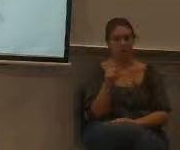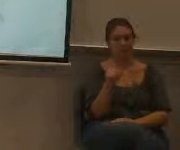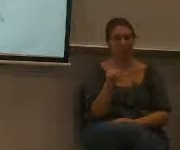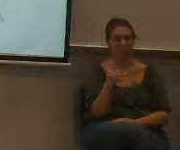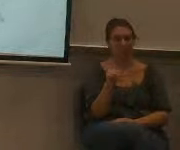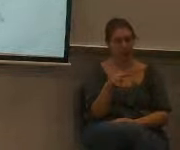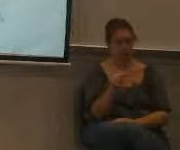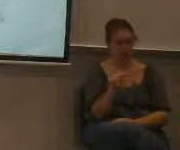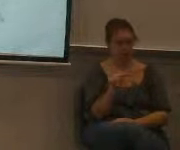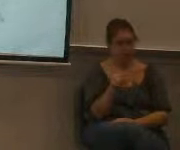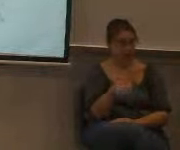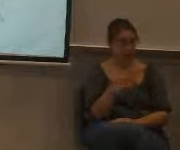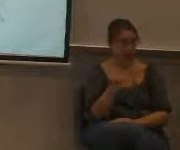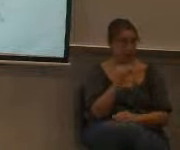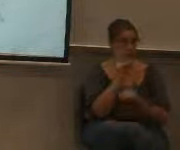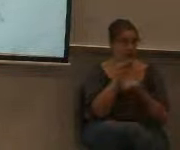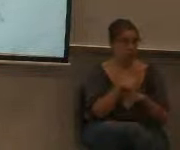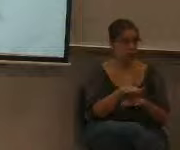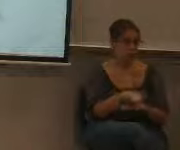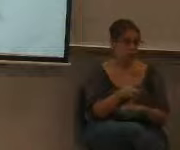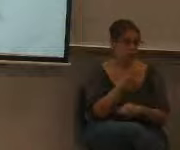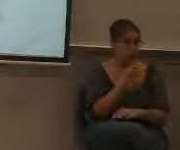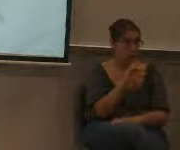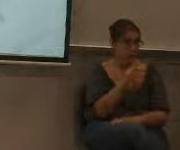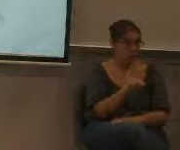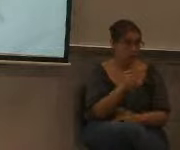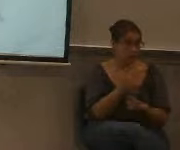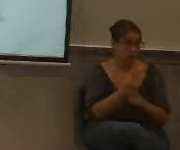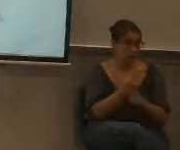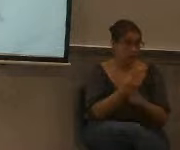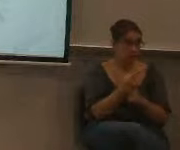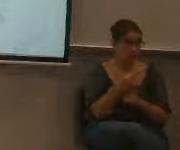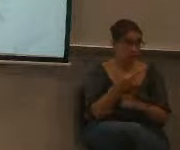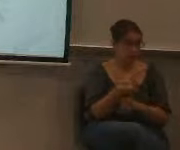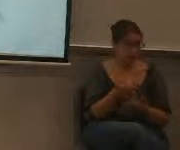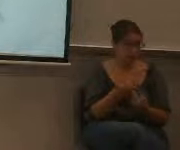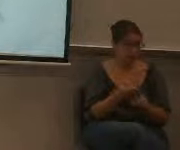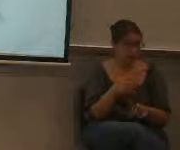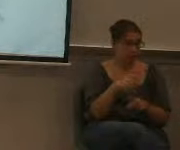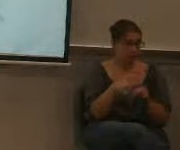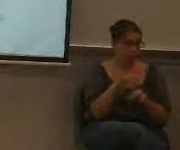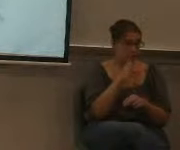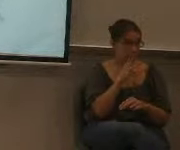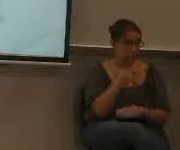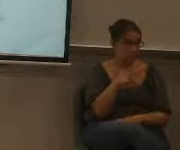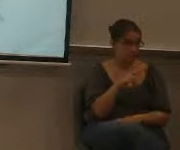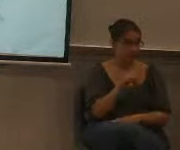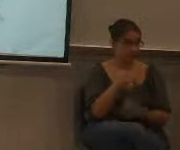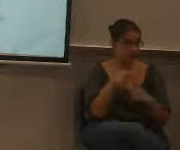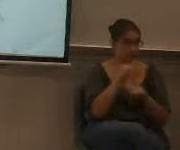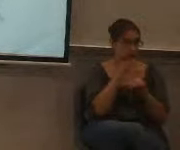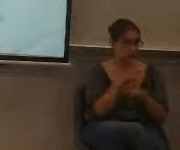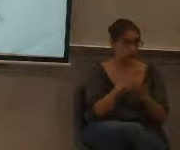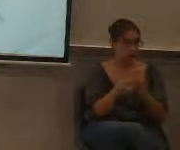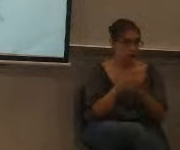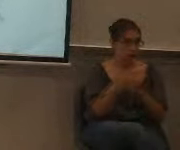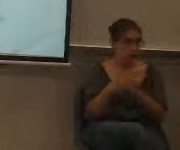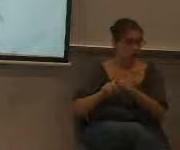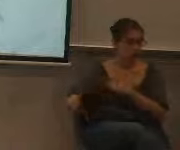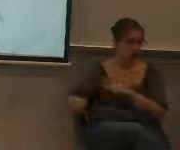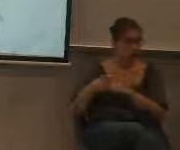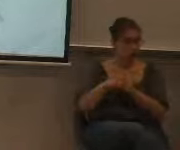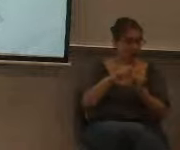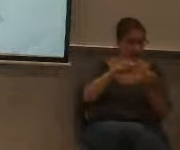And this is an ocean, right? And they were derived from marine species that as the oceans went away, they worked their way